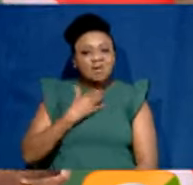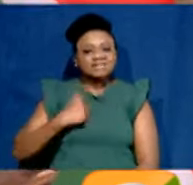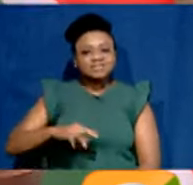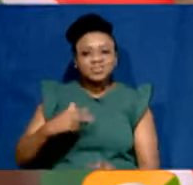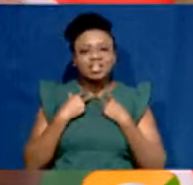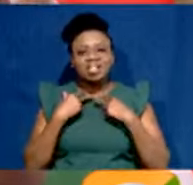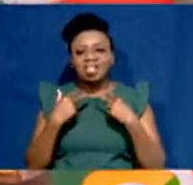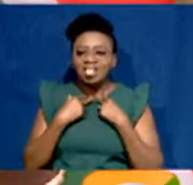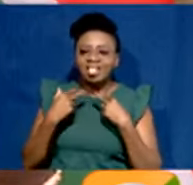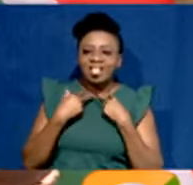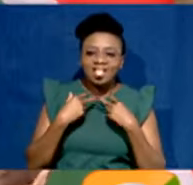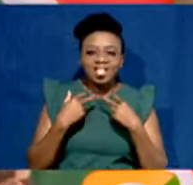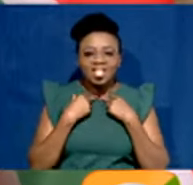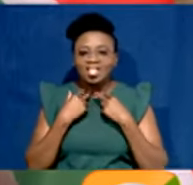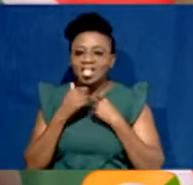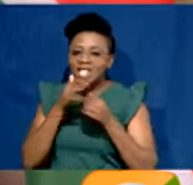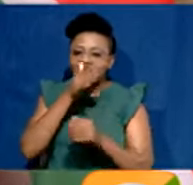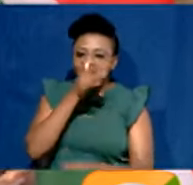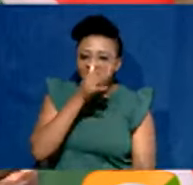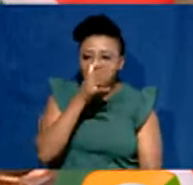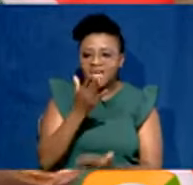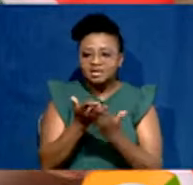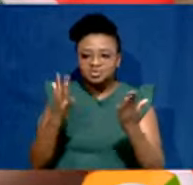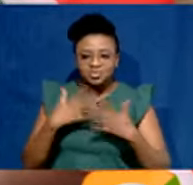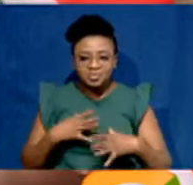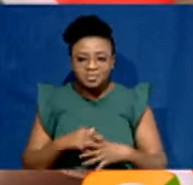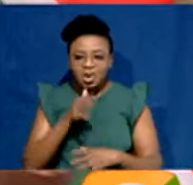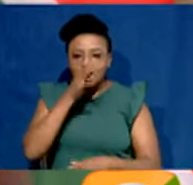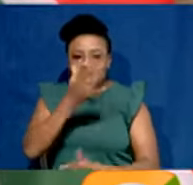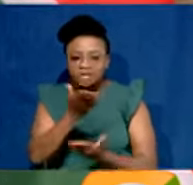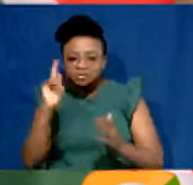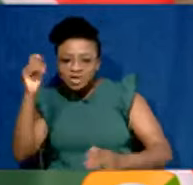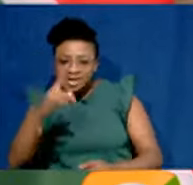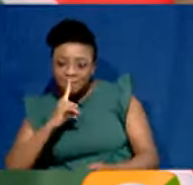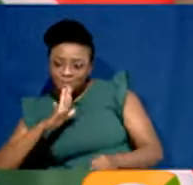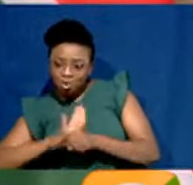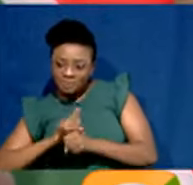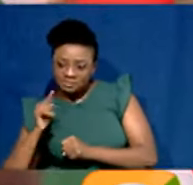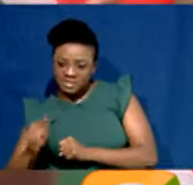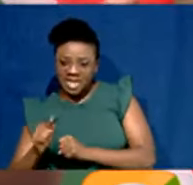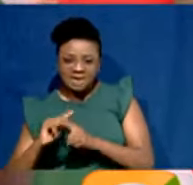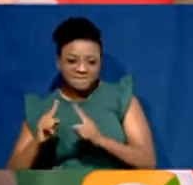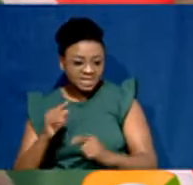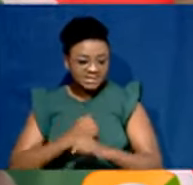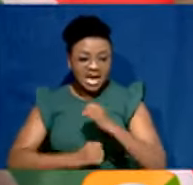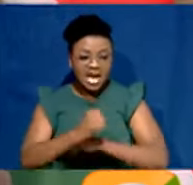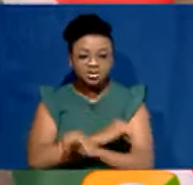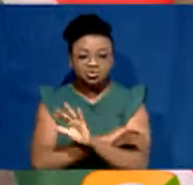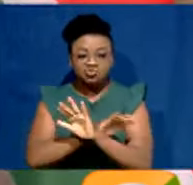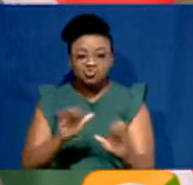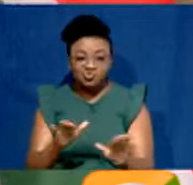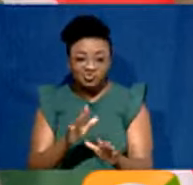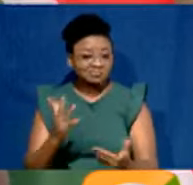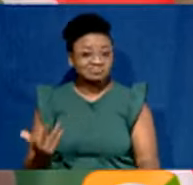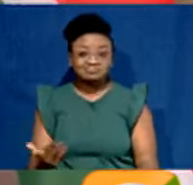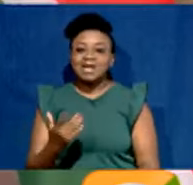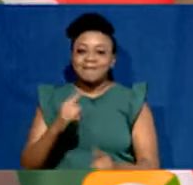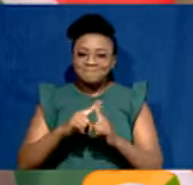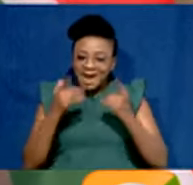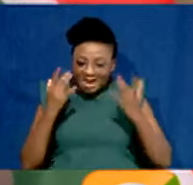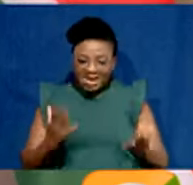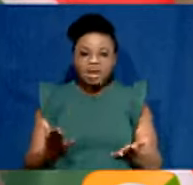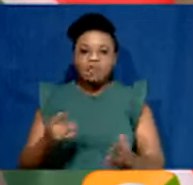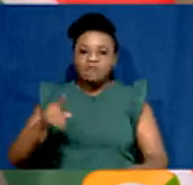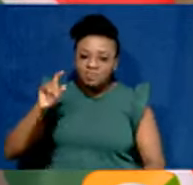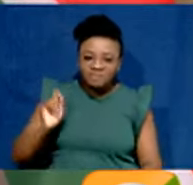the same thing, to lie to the people, to lie to the people. We are going to do this when you don't mean it. We're going to do this. Mr. President, for the first time, yes. I